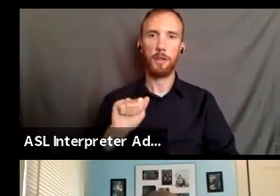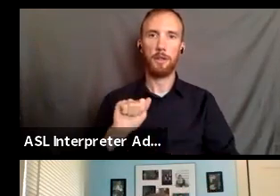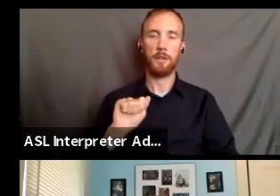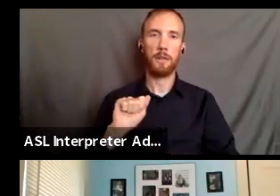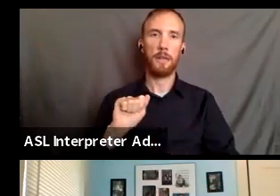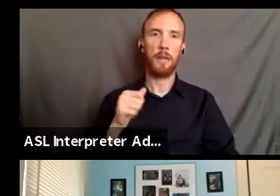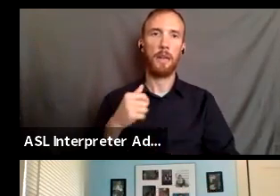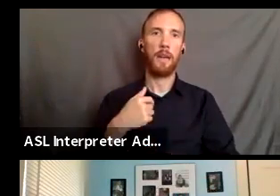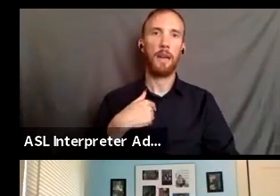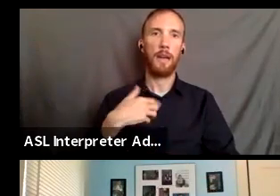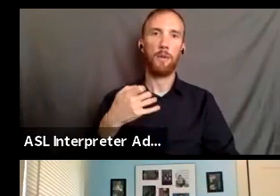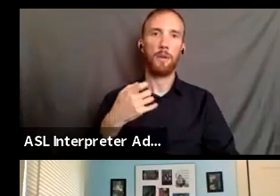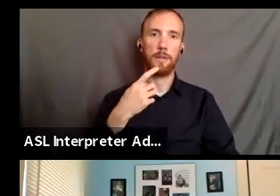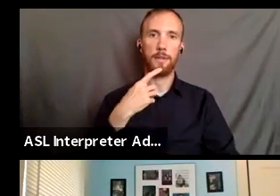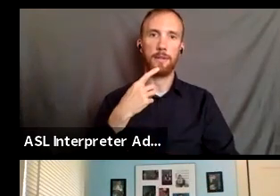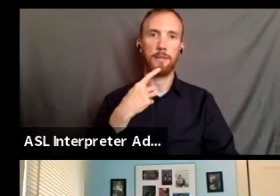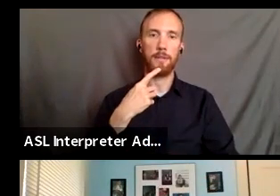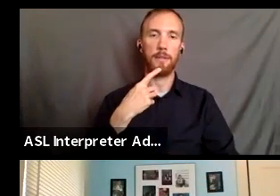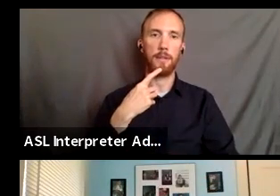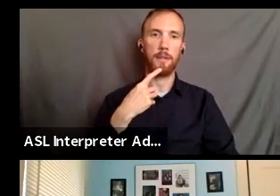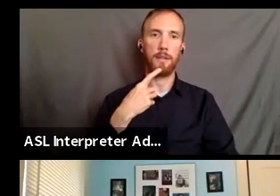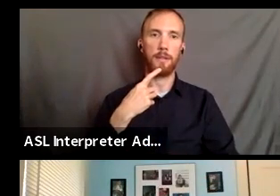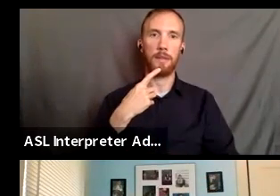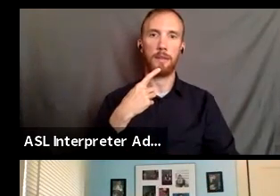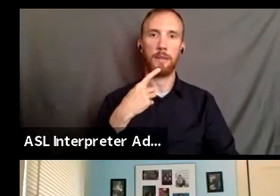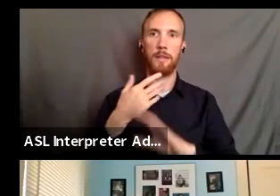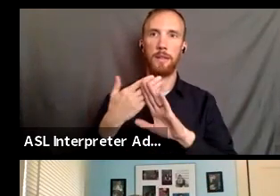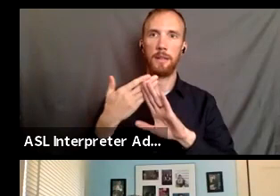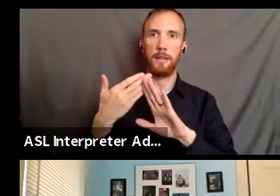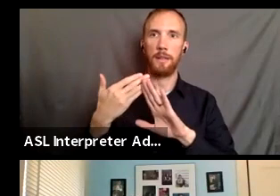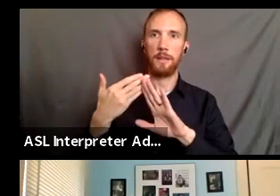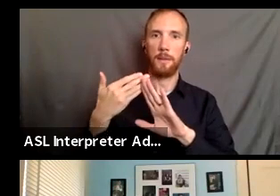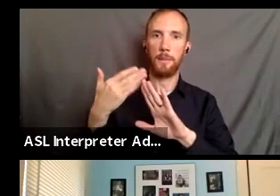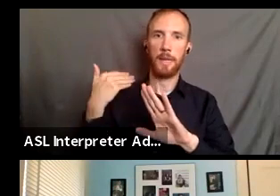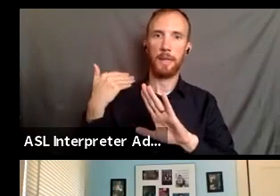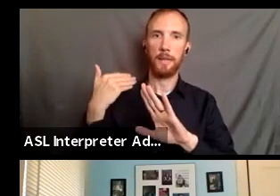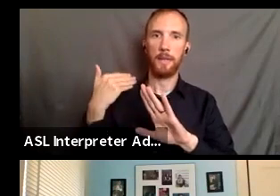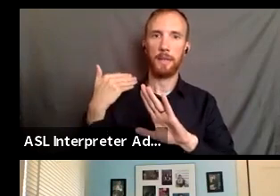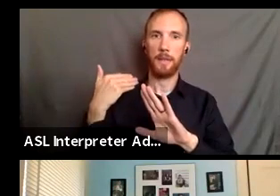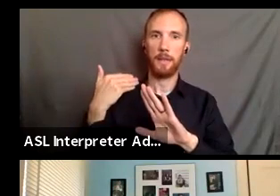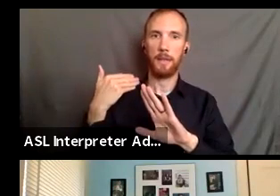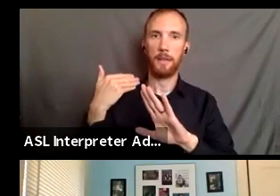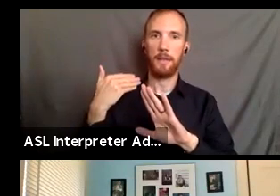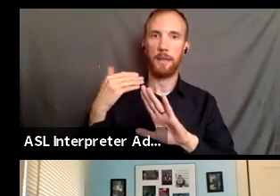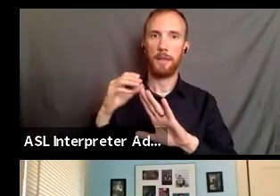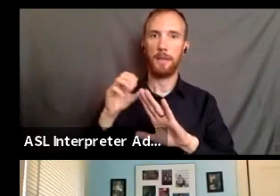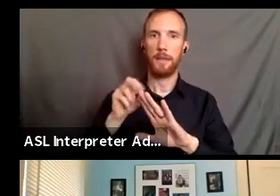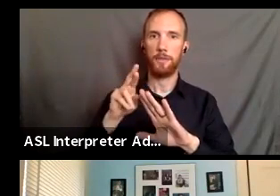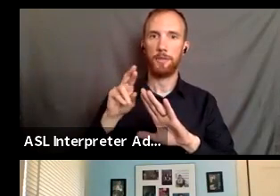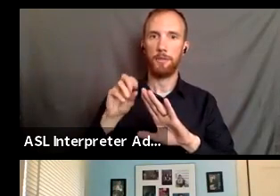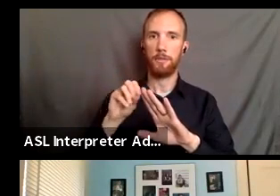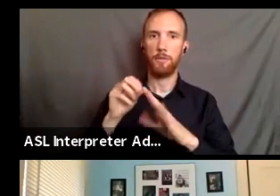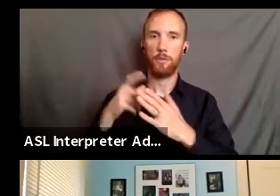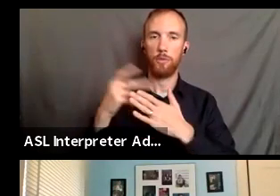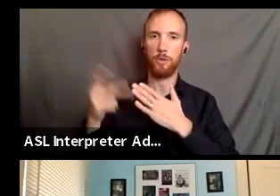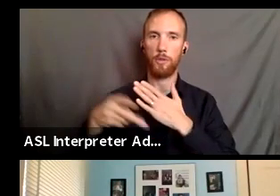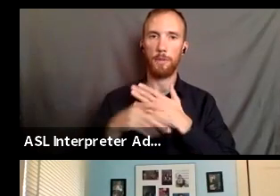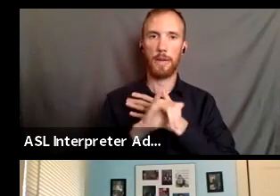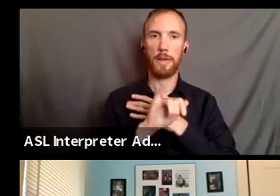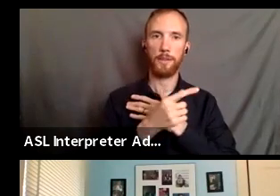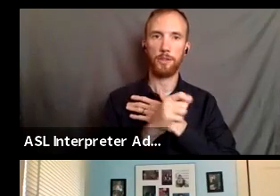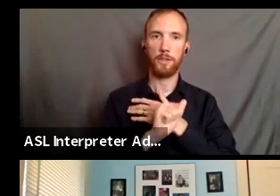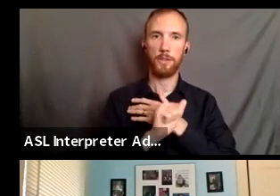i would say that uh in the past um the escrow program and the ij in particular have had some